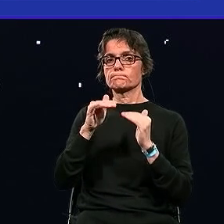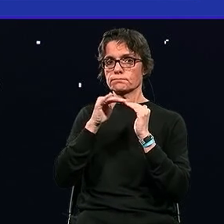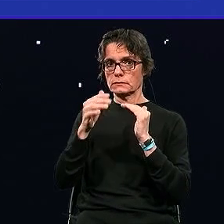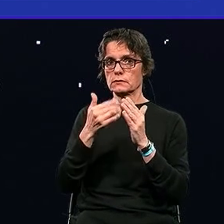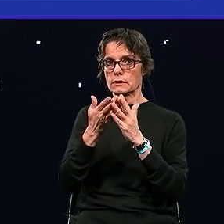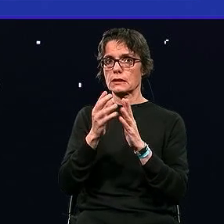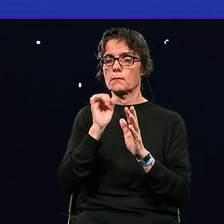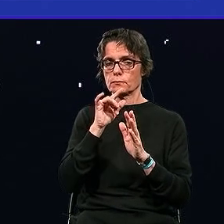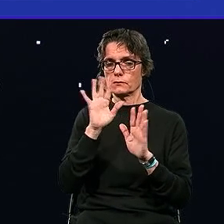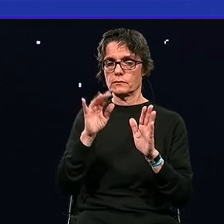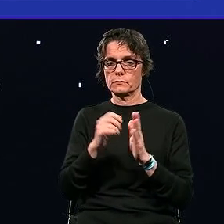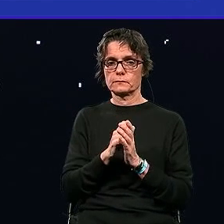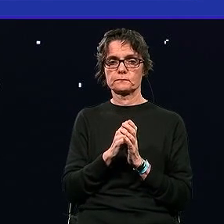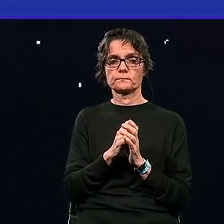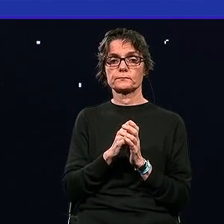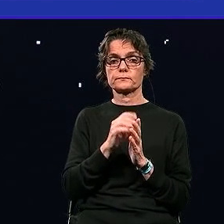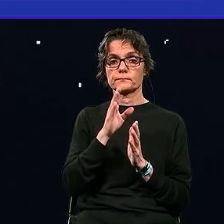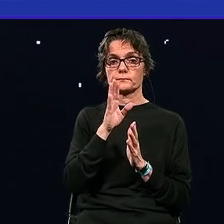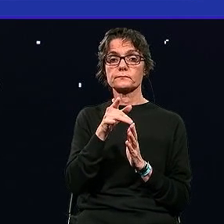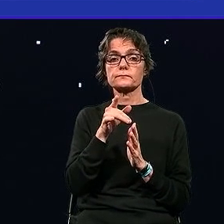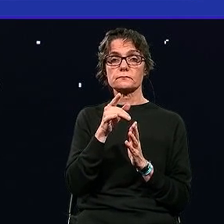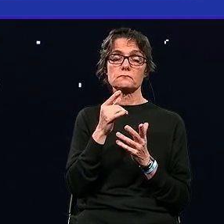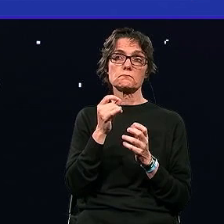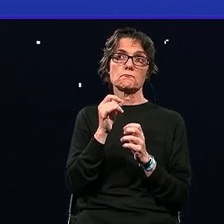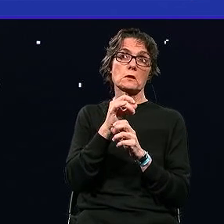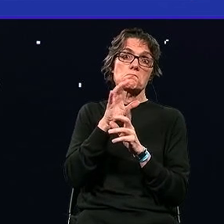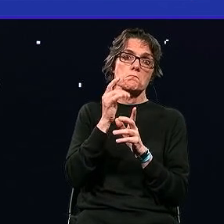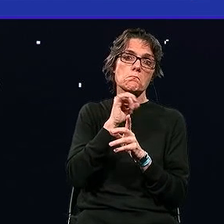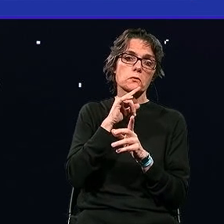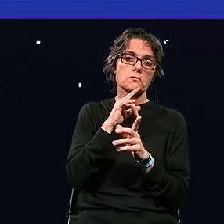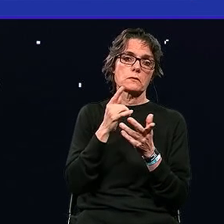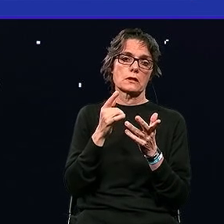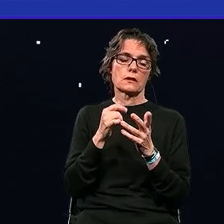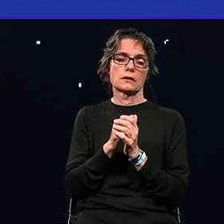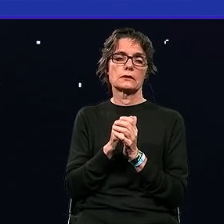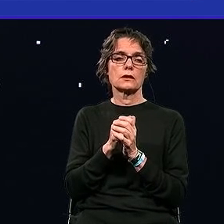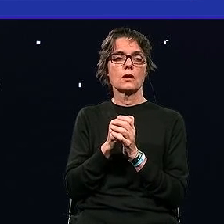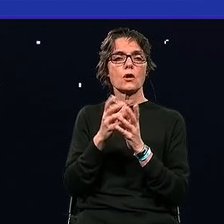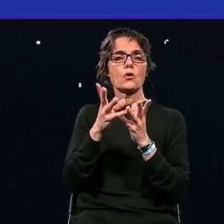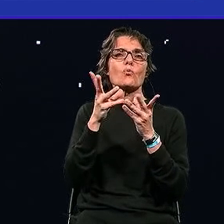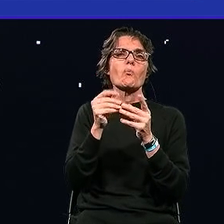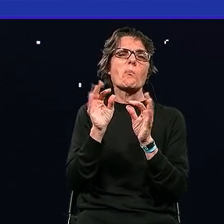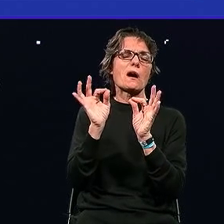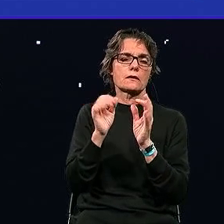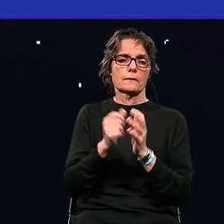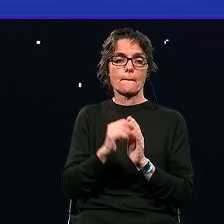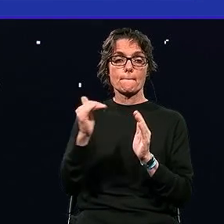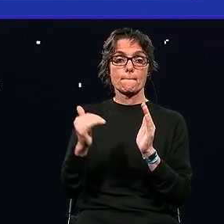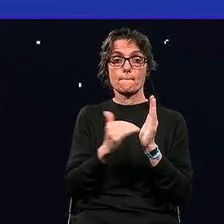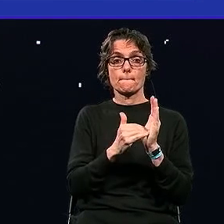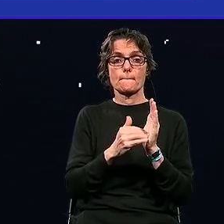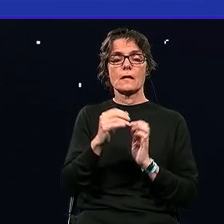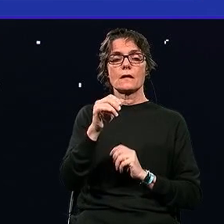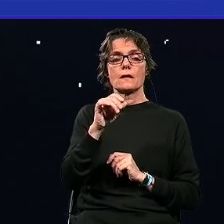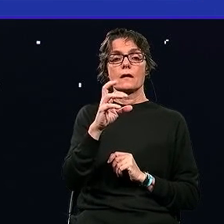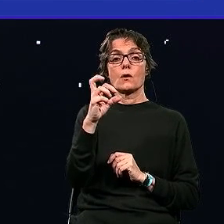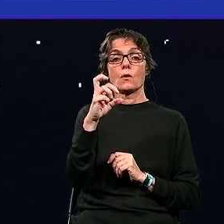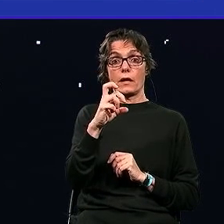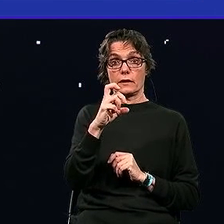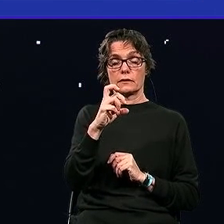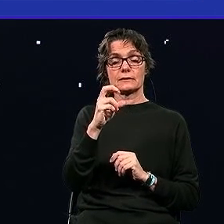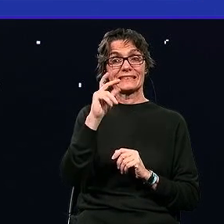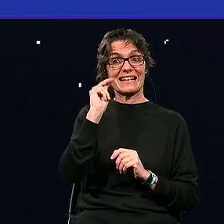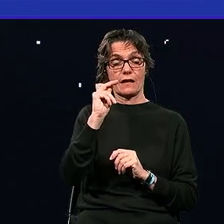within 1.5 degrees. If you like, you can think of it as our carbon budget. Second number 8.